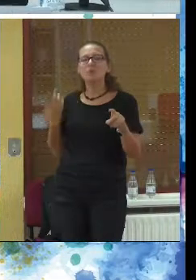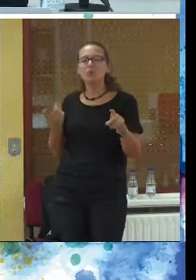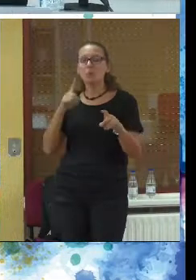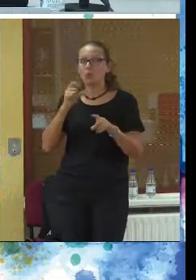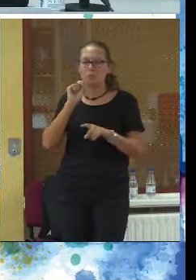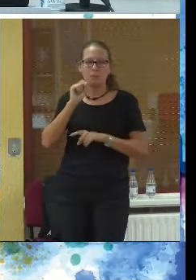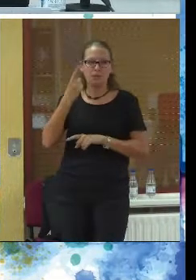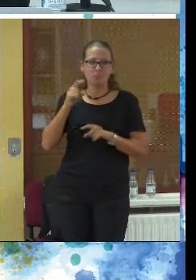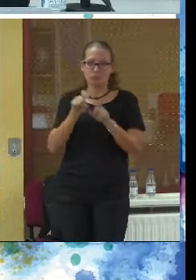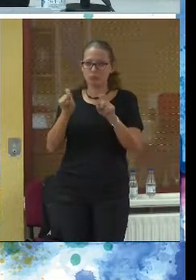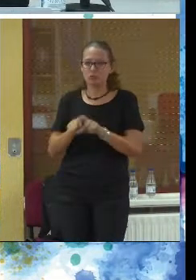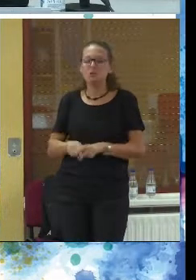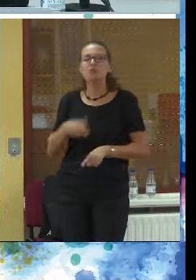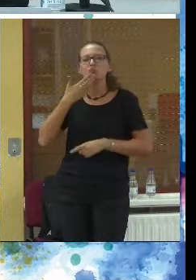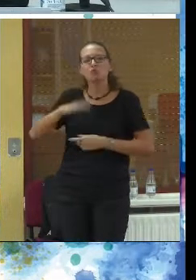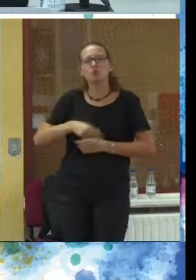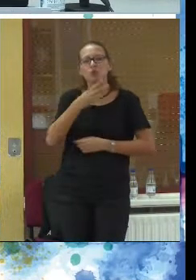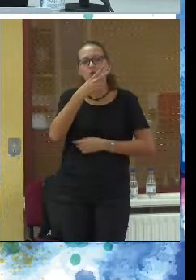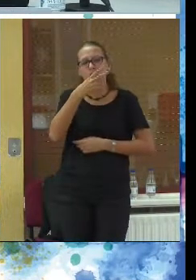The KL budget,